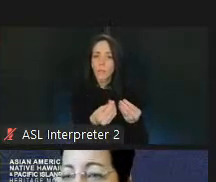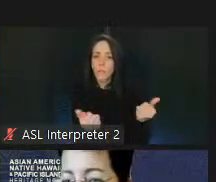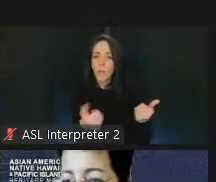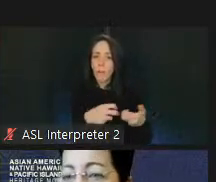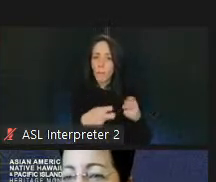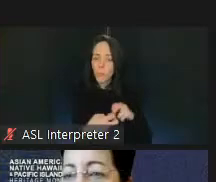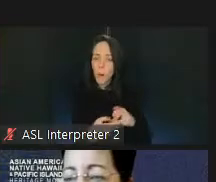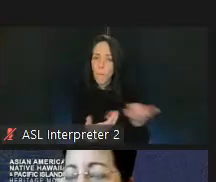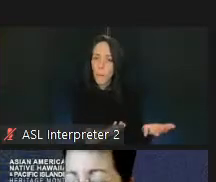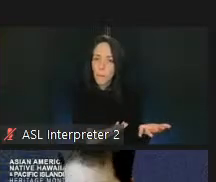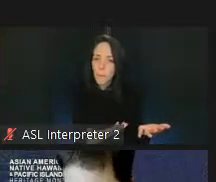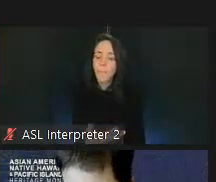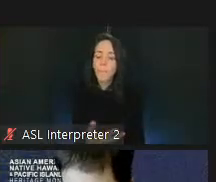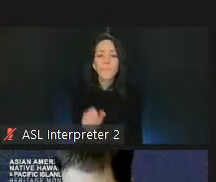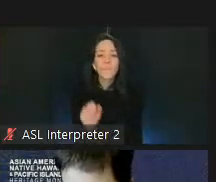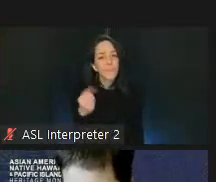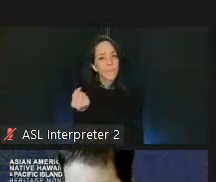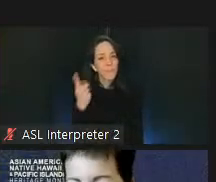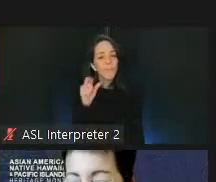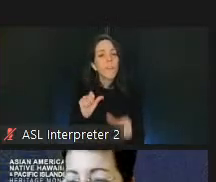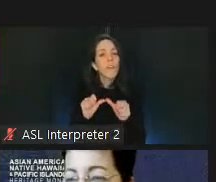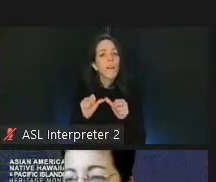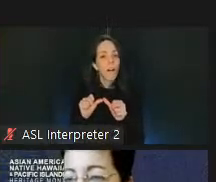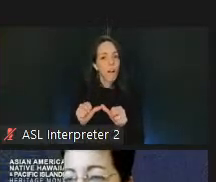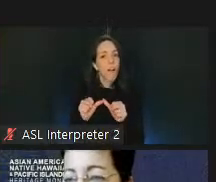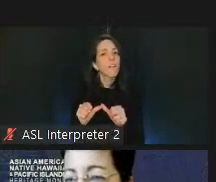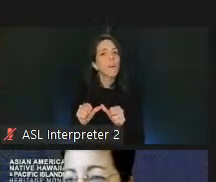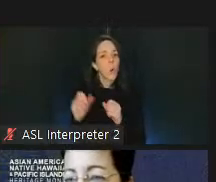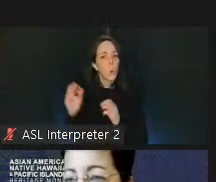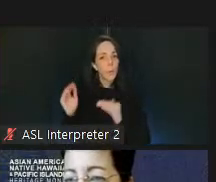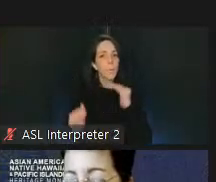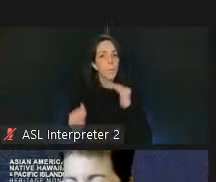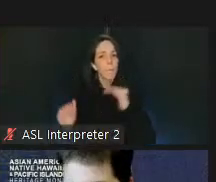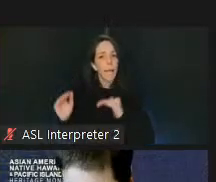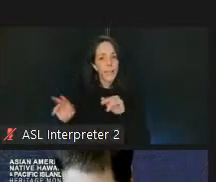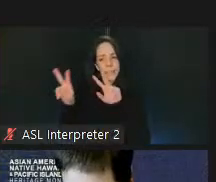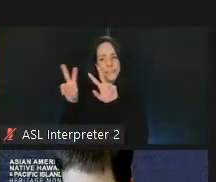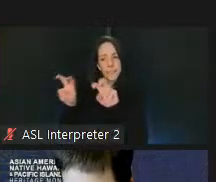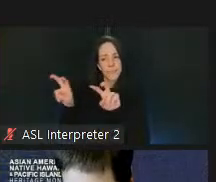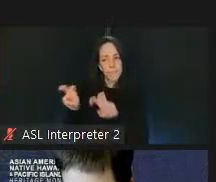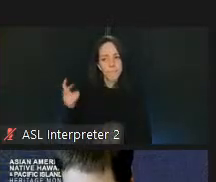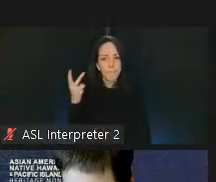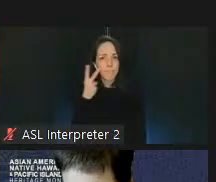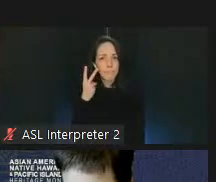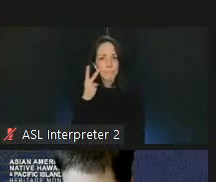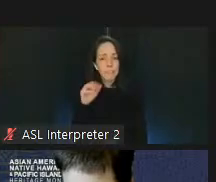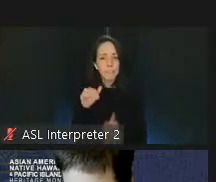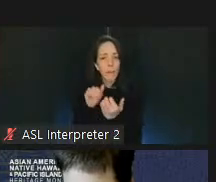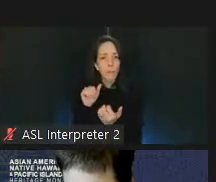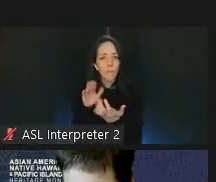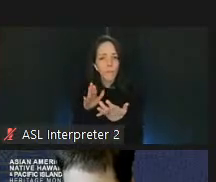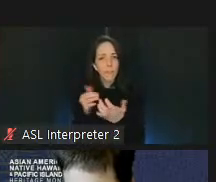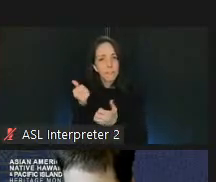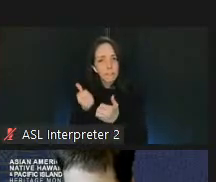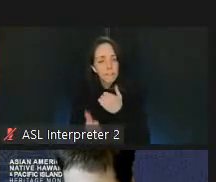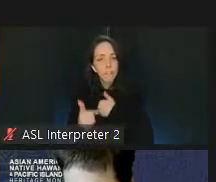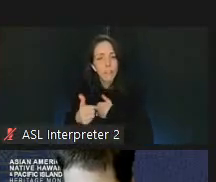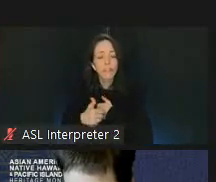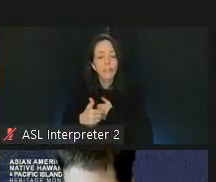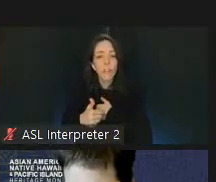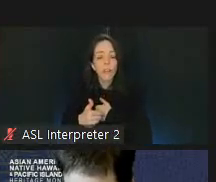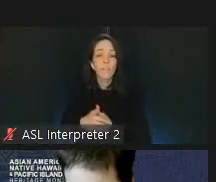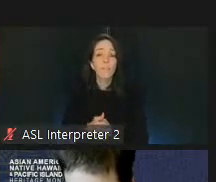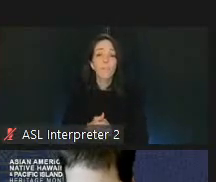balance, and it won't be surprising to you to hear that part of what I talk with Director Berger and his